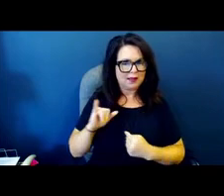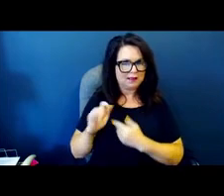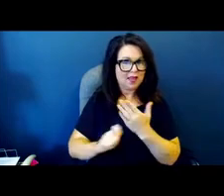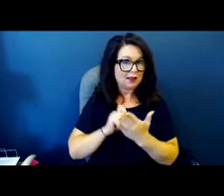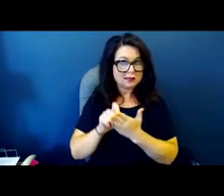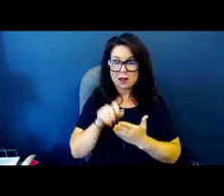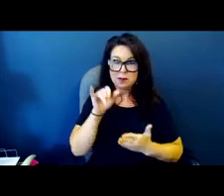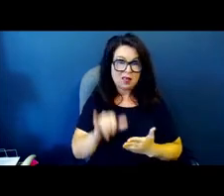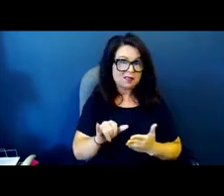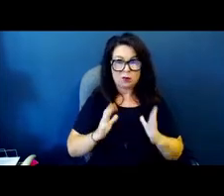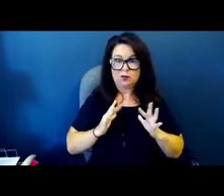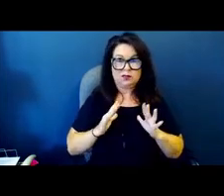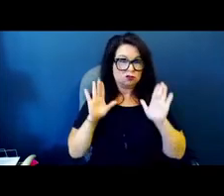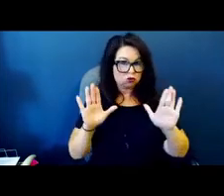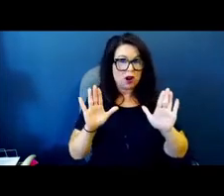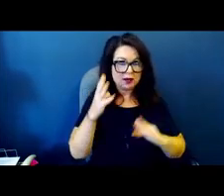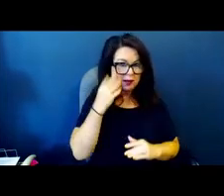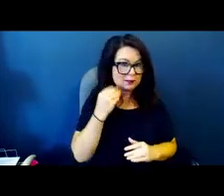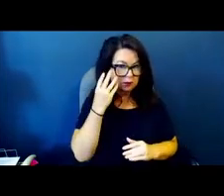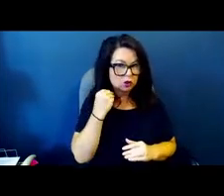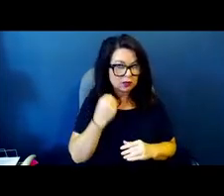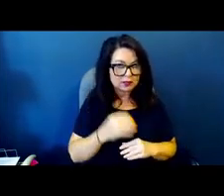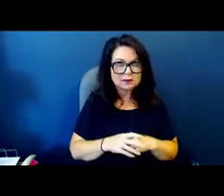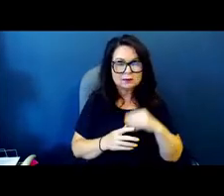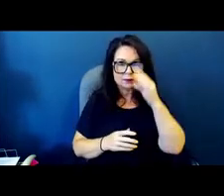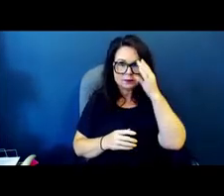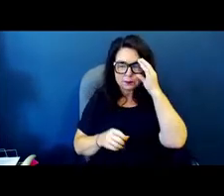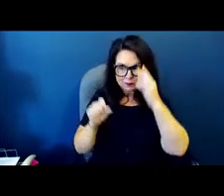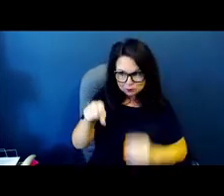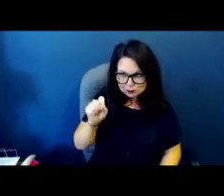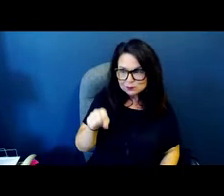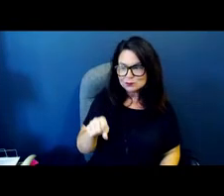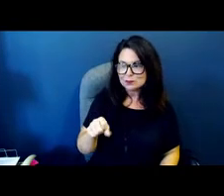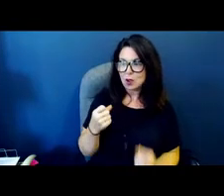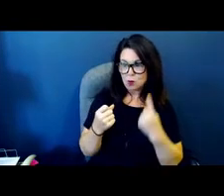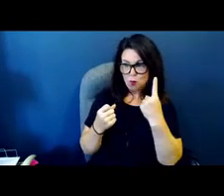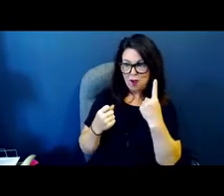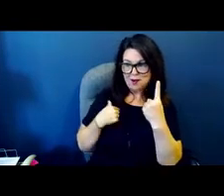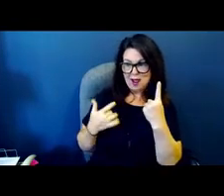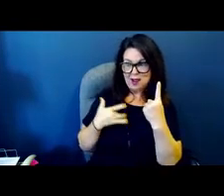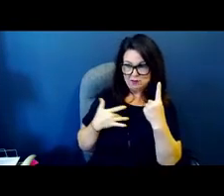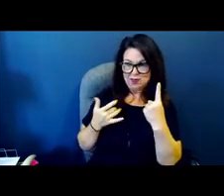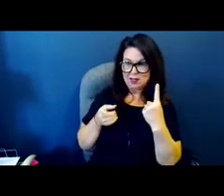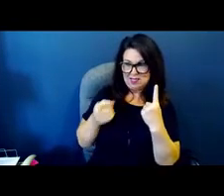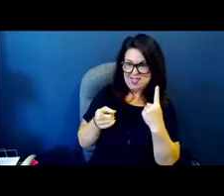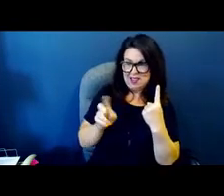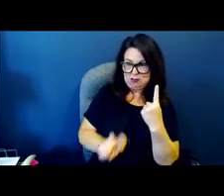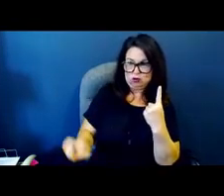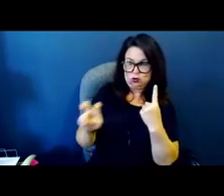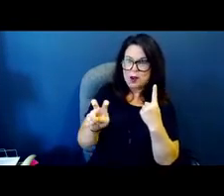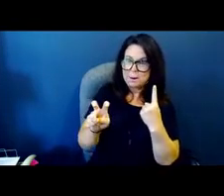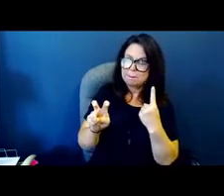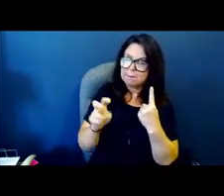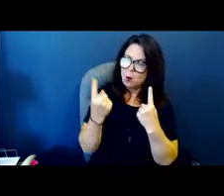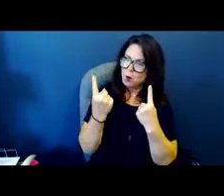great experience. It really was. One of the things that I found so ironic about that particular trip was